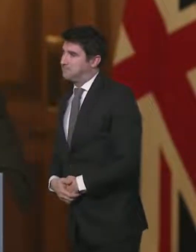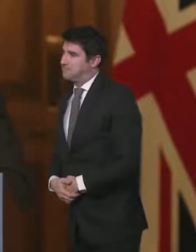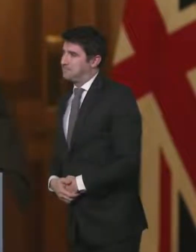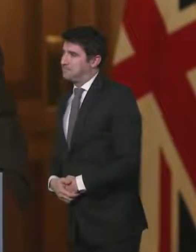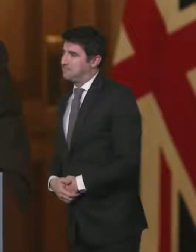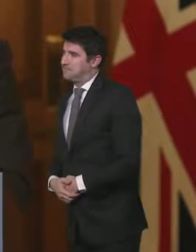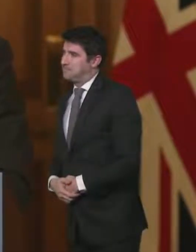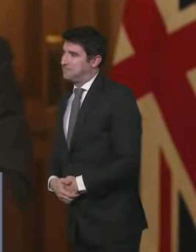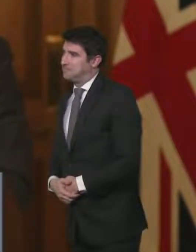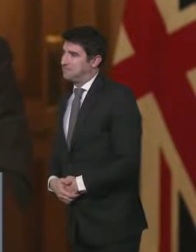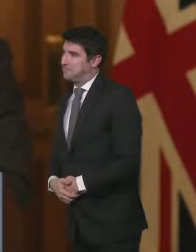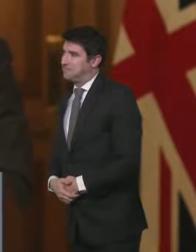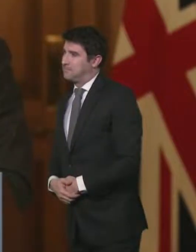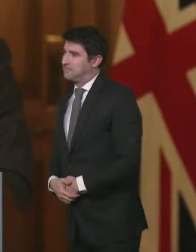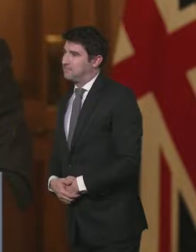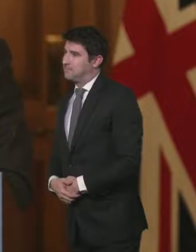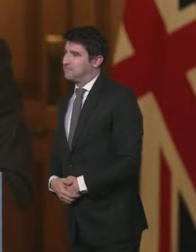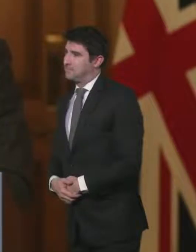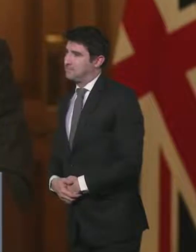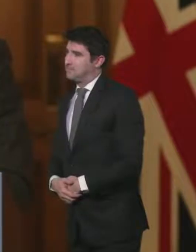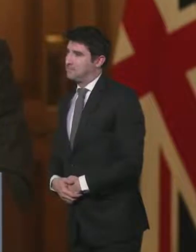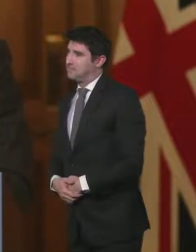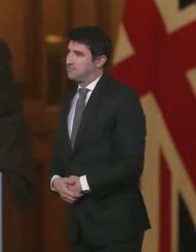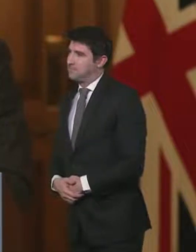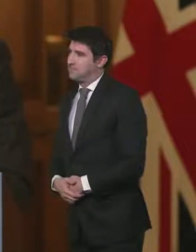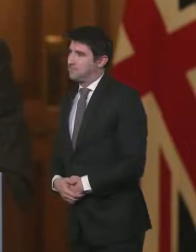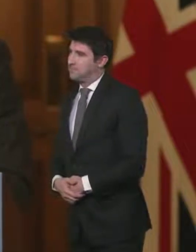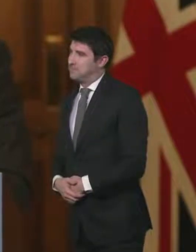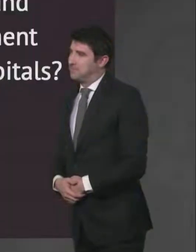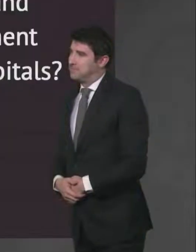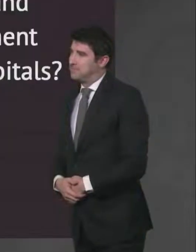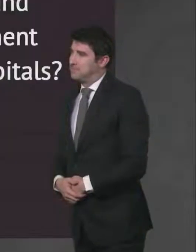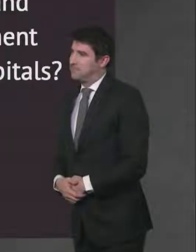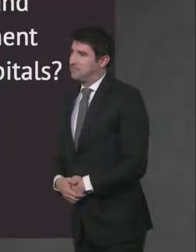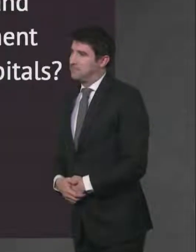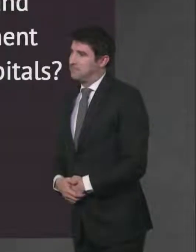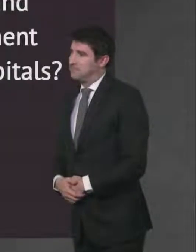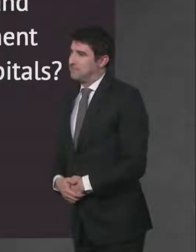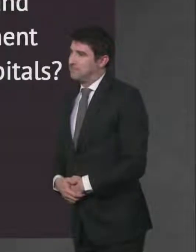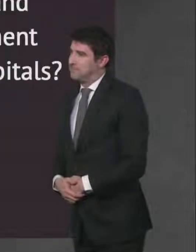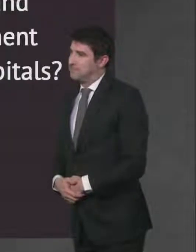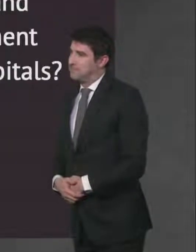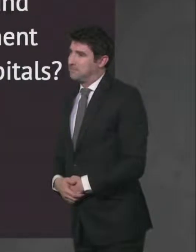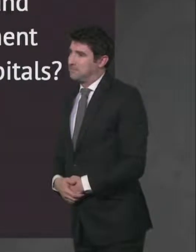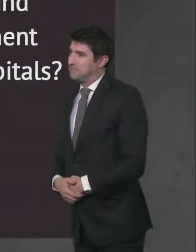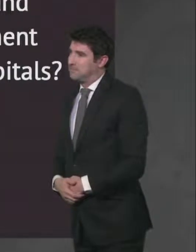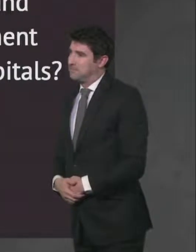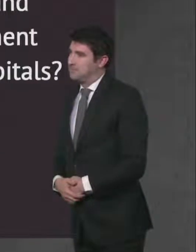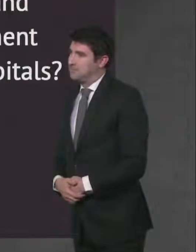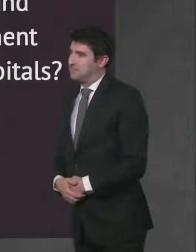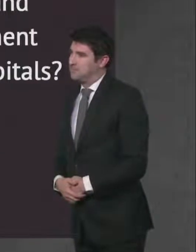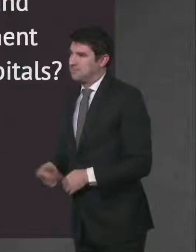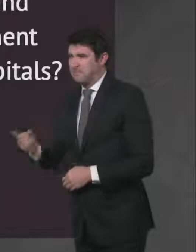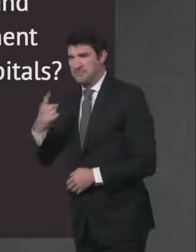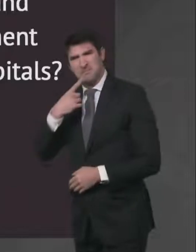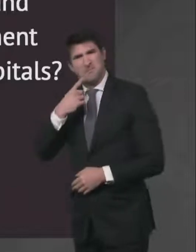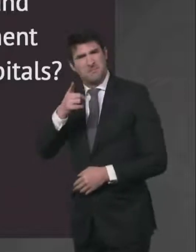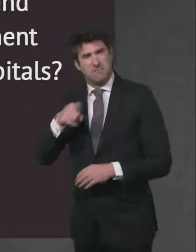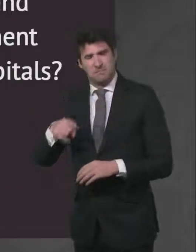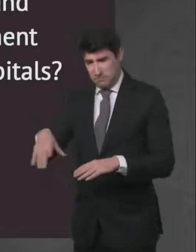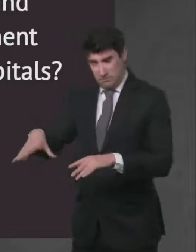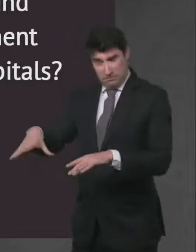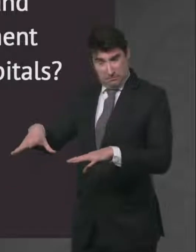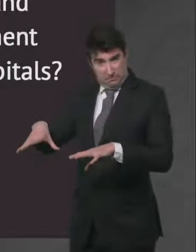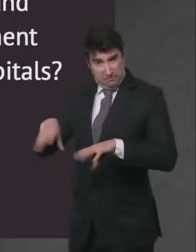And this is Jonathan asks, given the high rates of COVID infections and hospital admissions, why has the government decided not